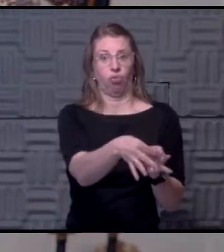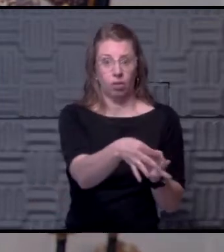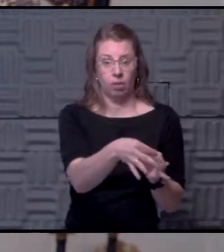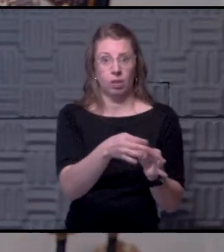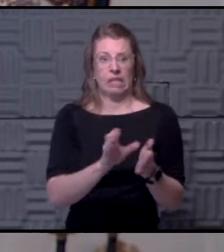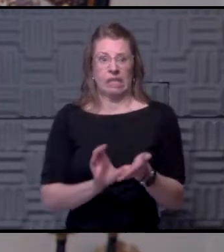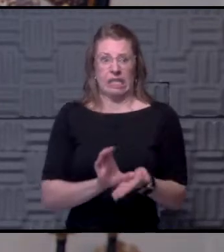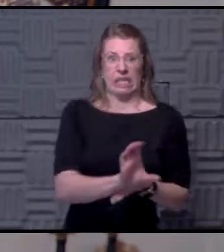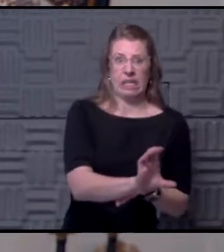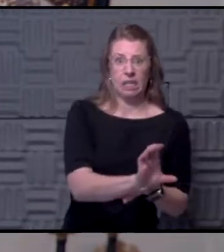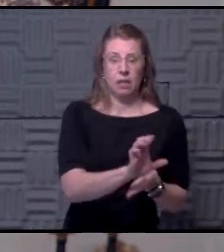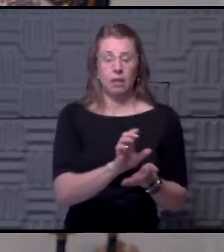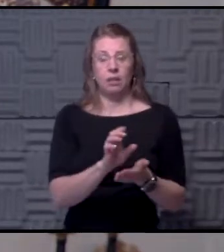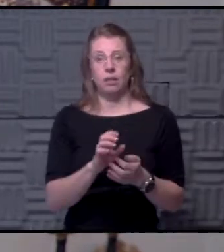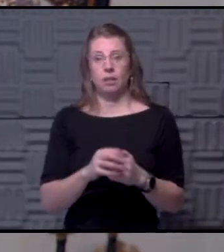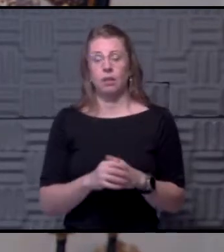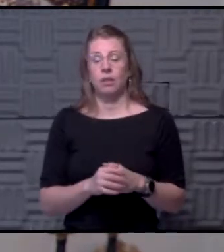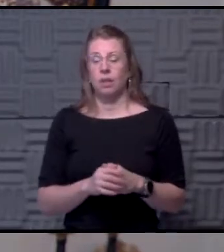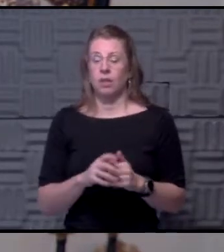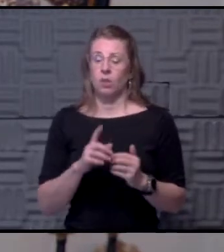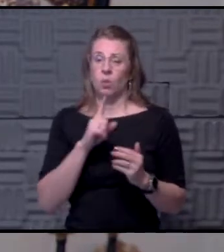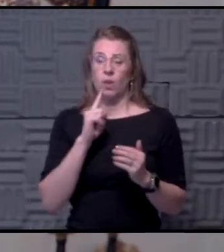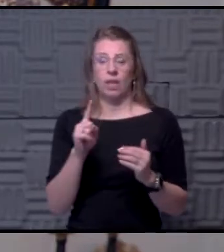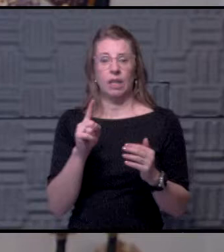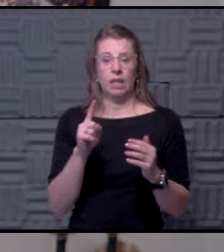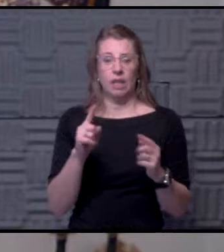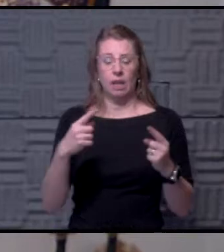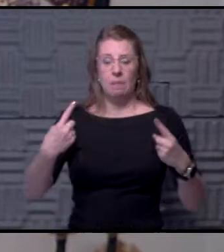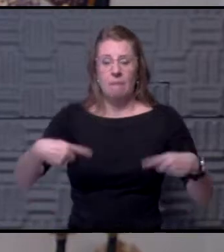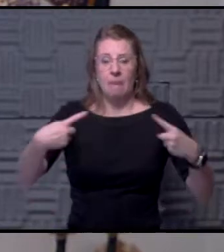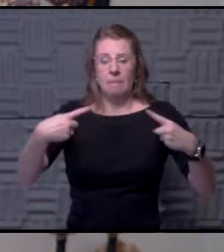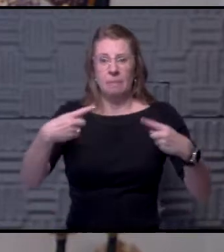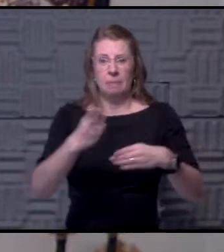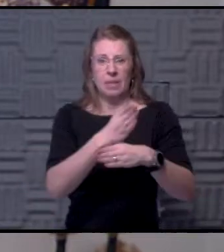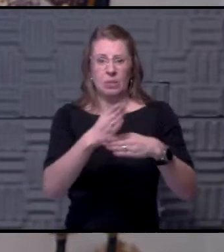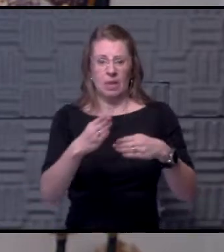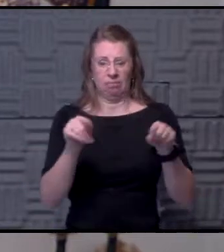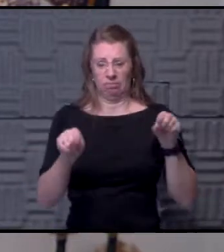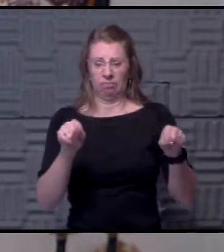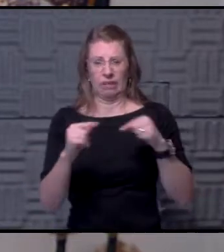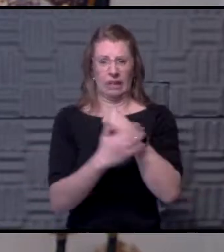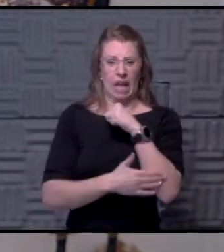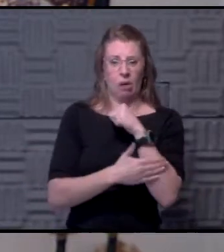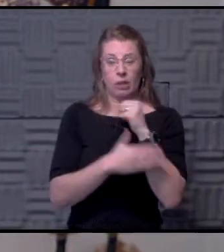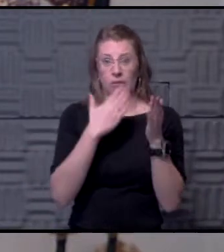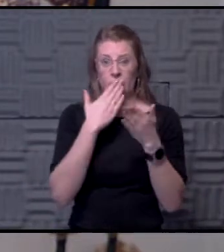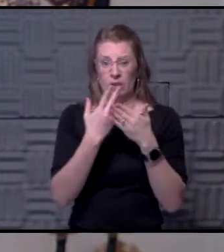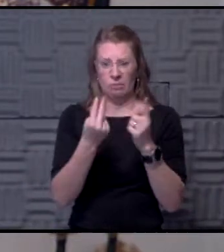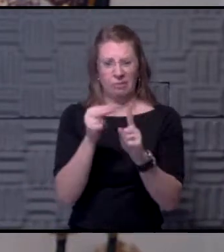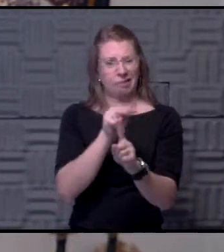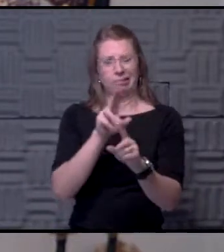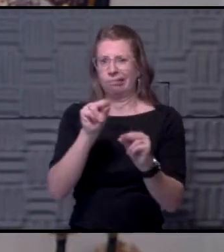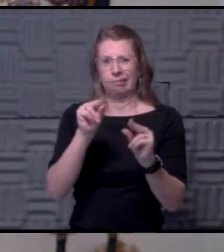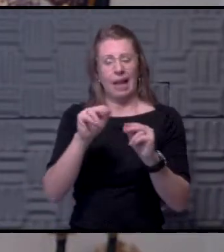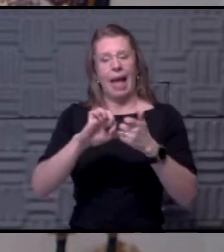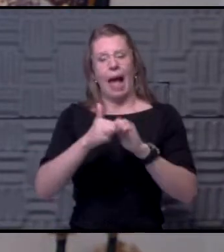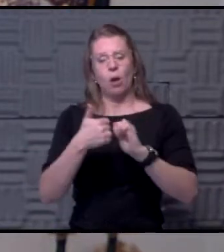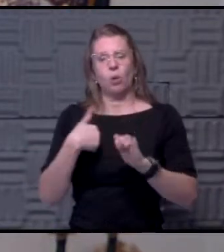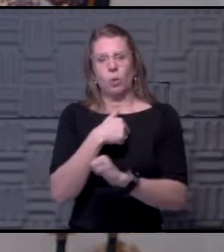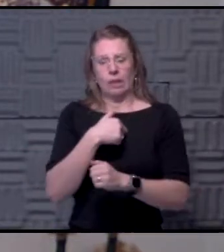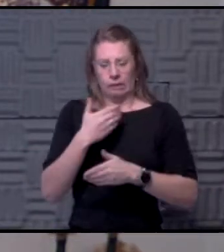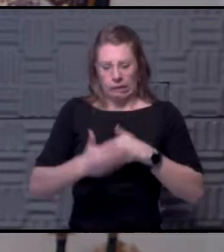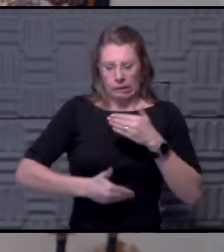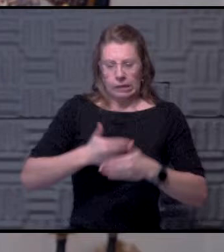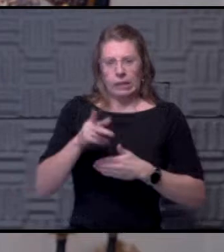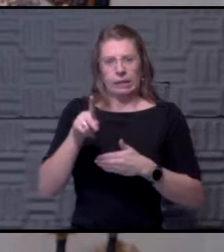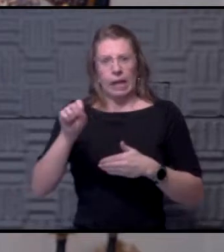at it as a duel between two counties, I think isn't really the right way to look at it, but rather how do we move the state through